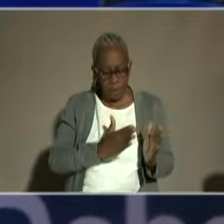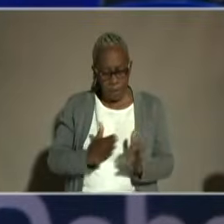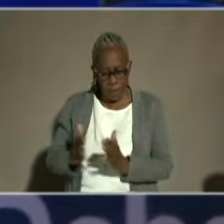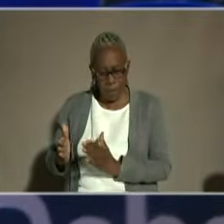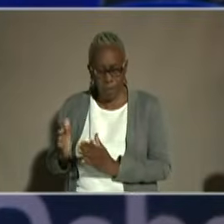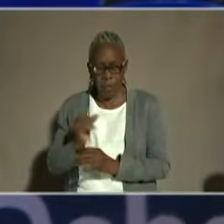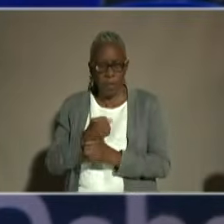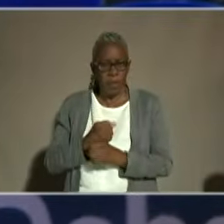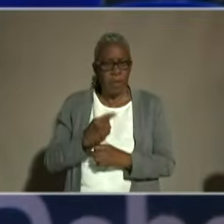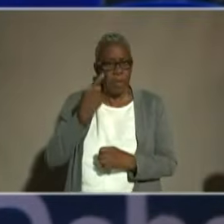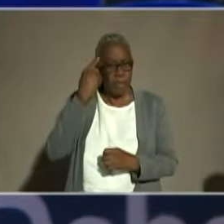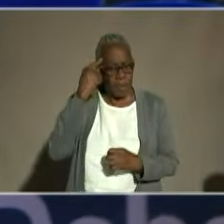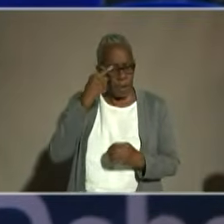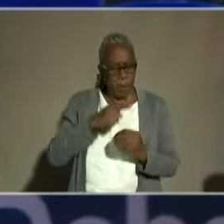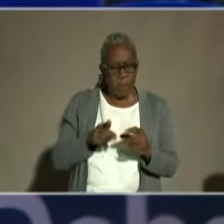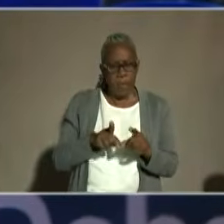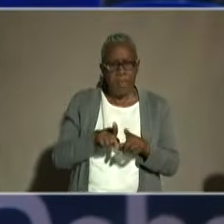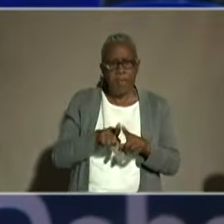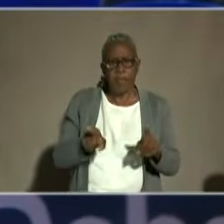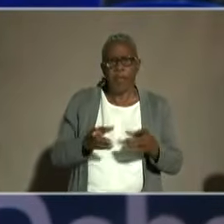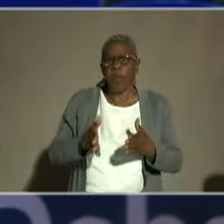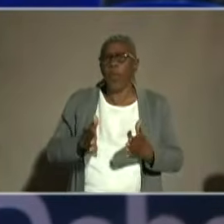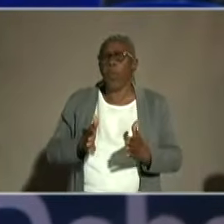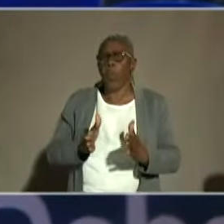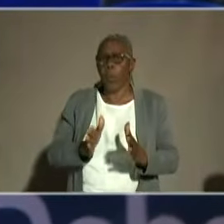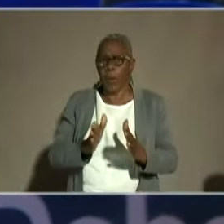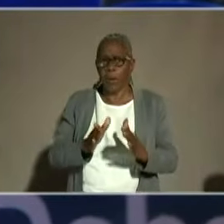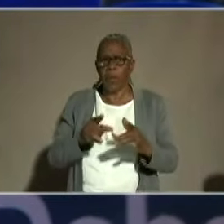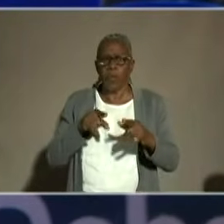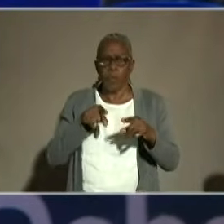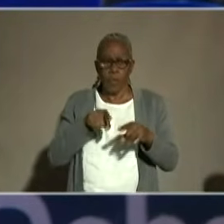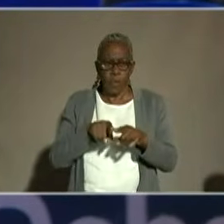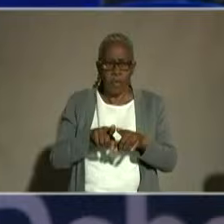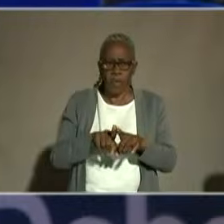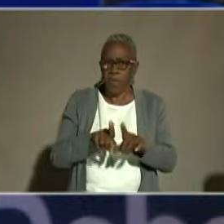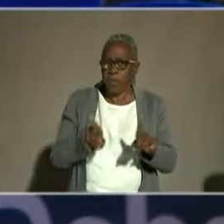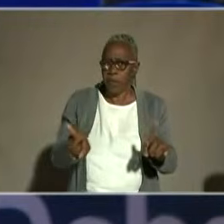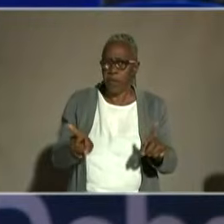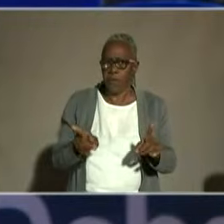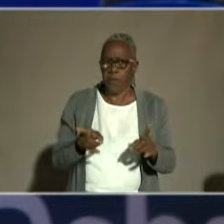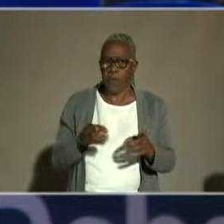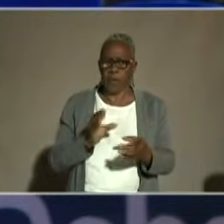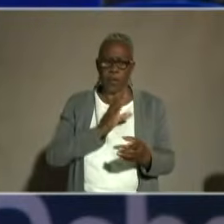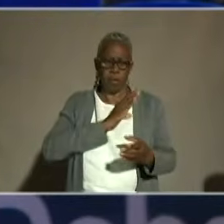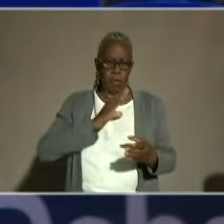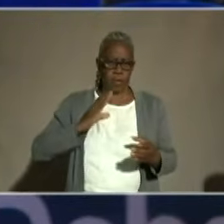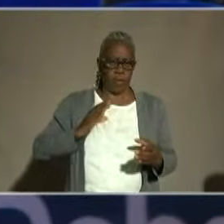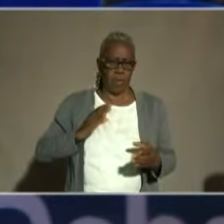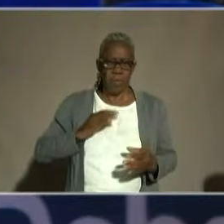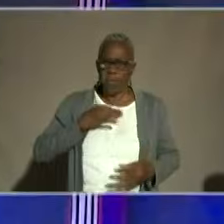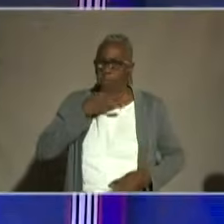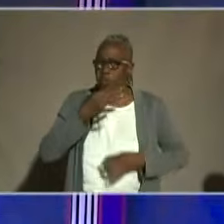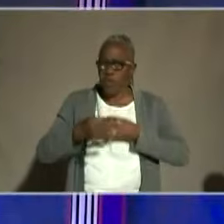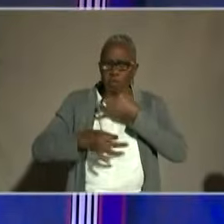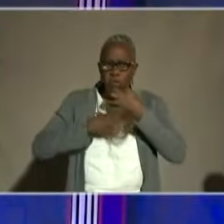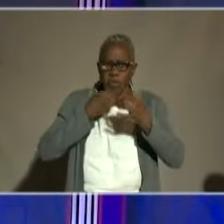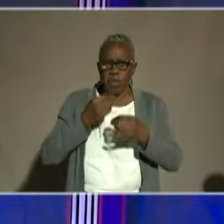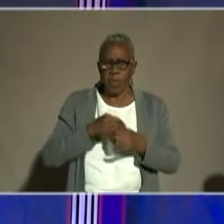a different route, which is to go to a comprehensive constitutional reform, which was frustrated by the